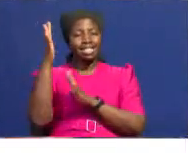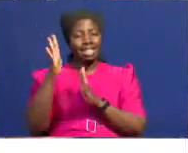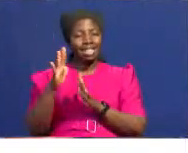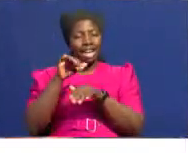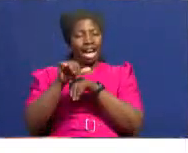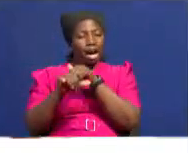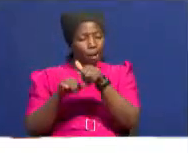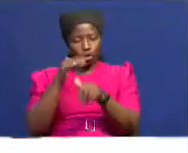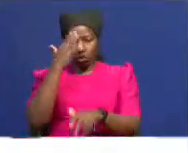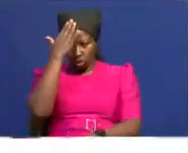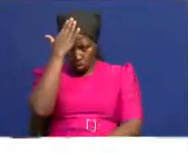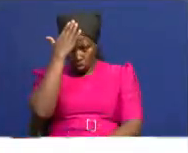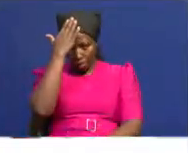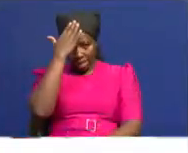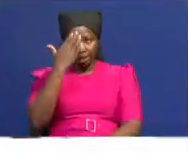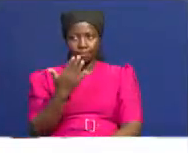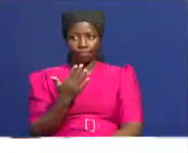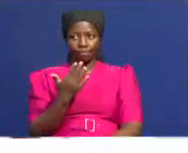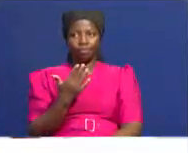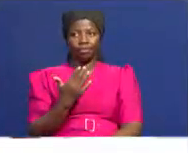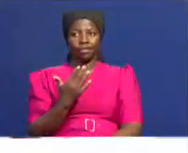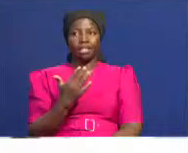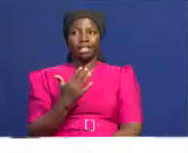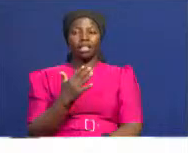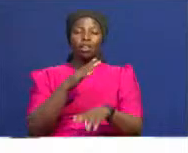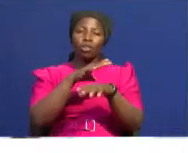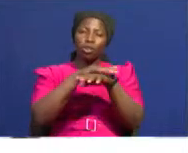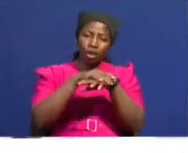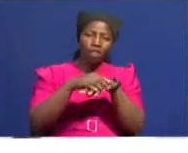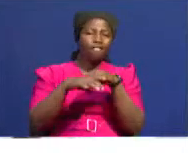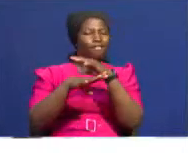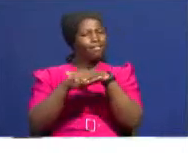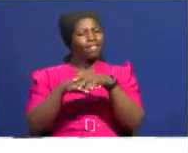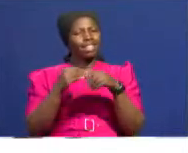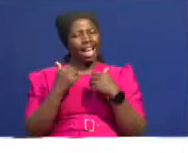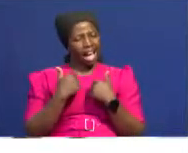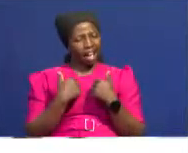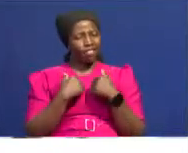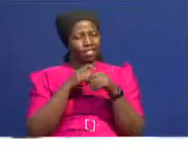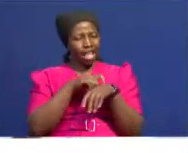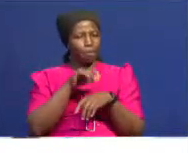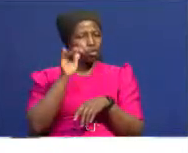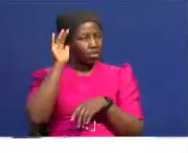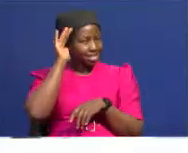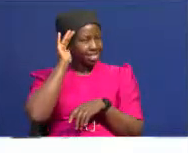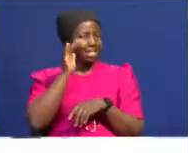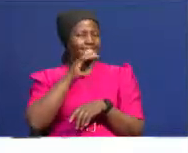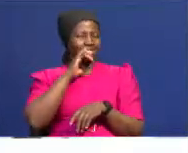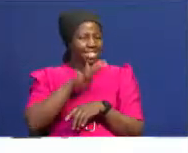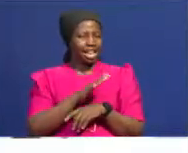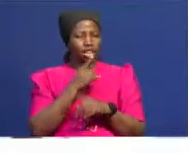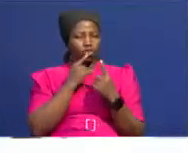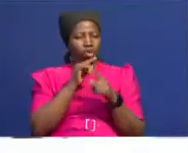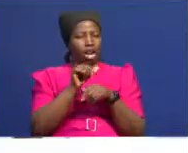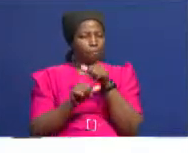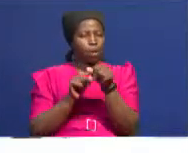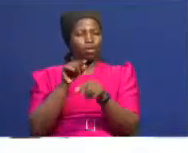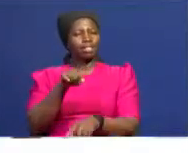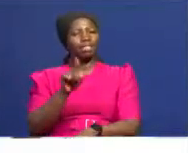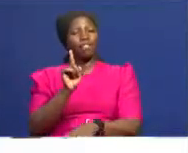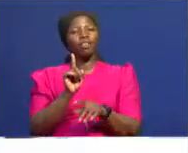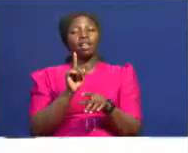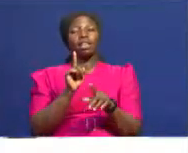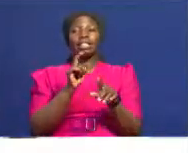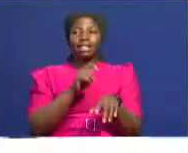on humility. Take comfort in listening to his son talk about him.